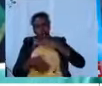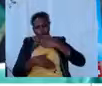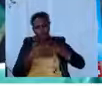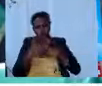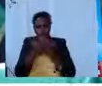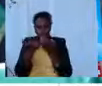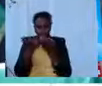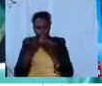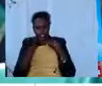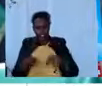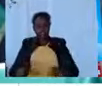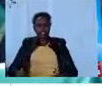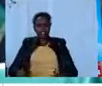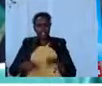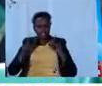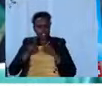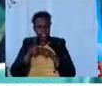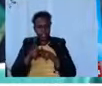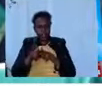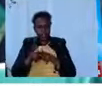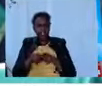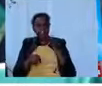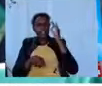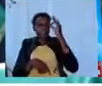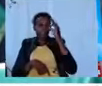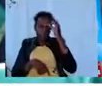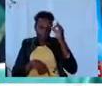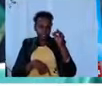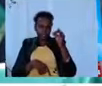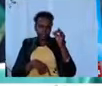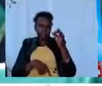this life and the life to come.